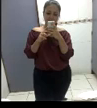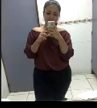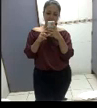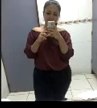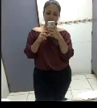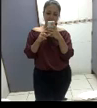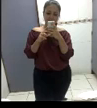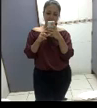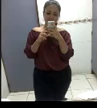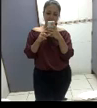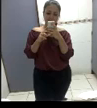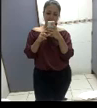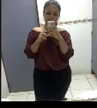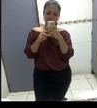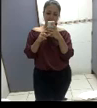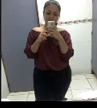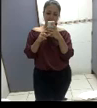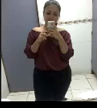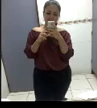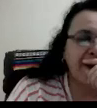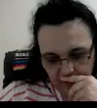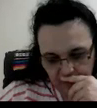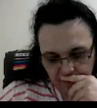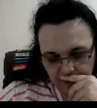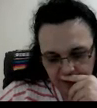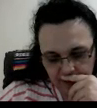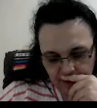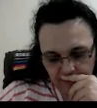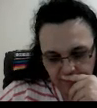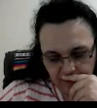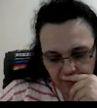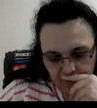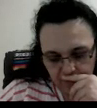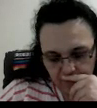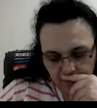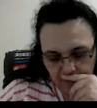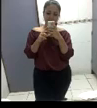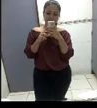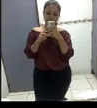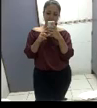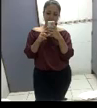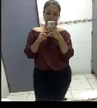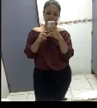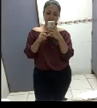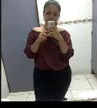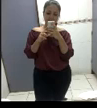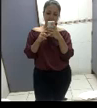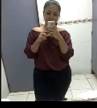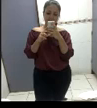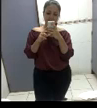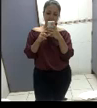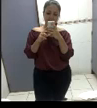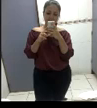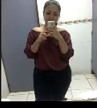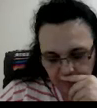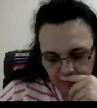for? I don't remember. If you check, if you go to the exercise and